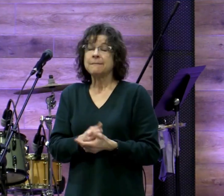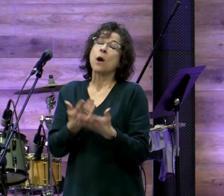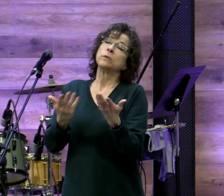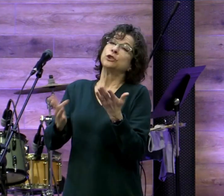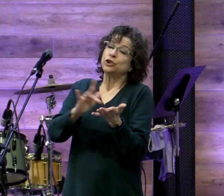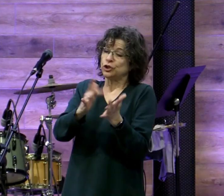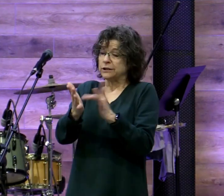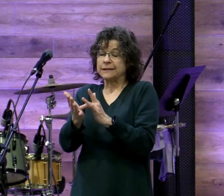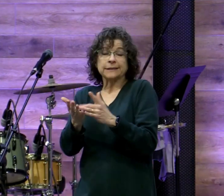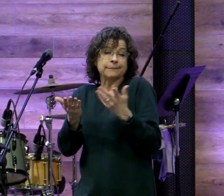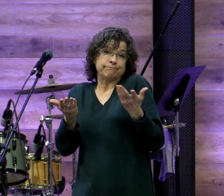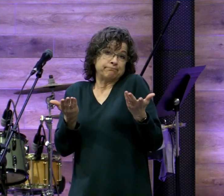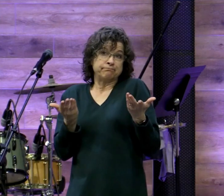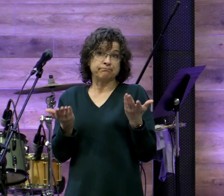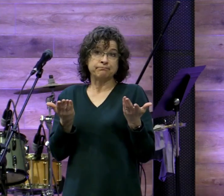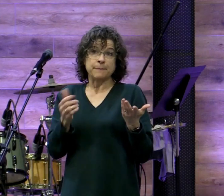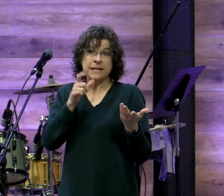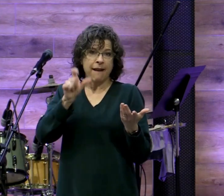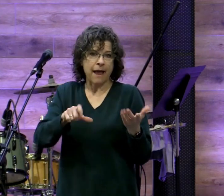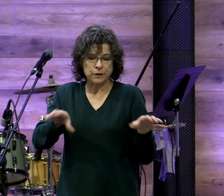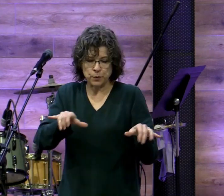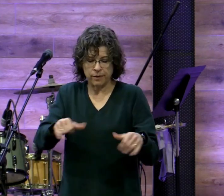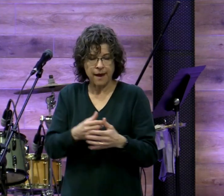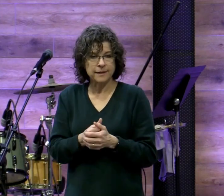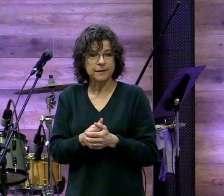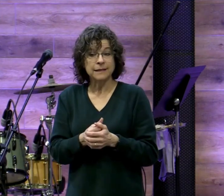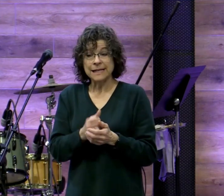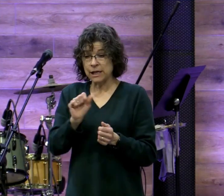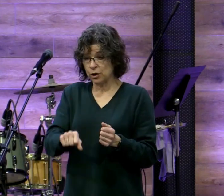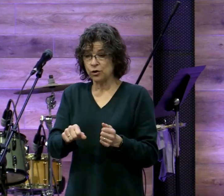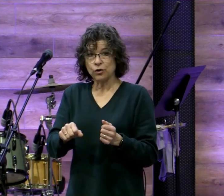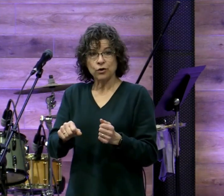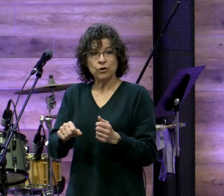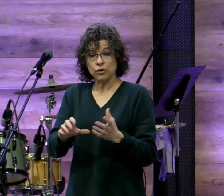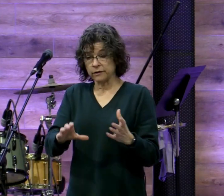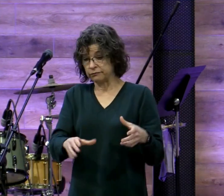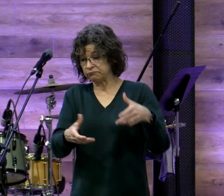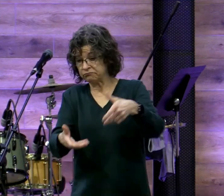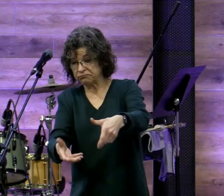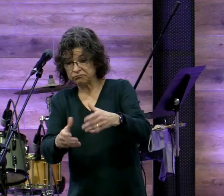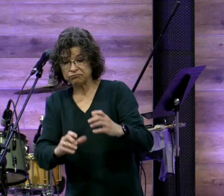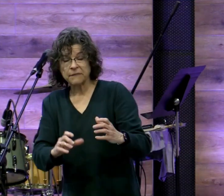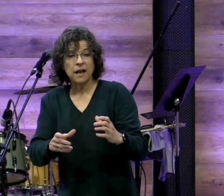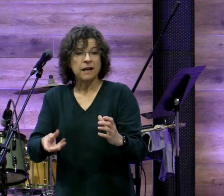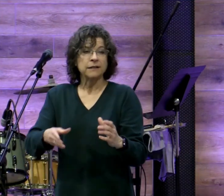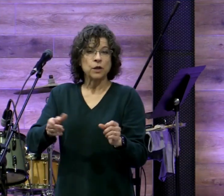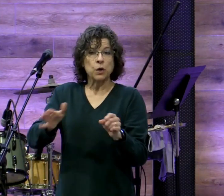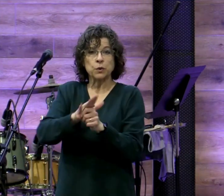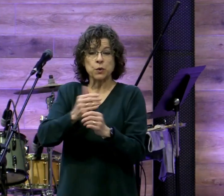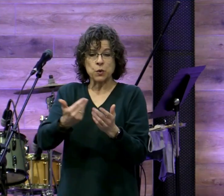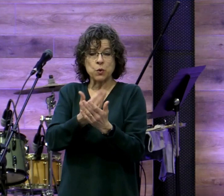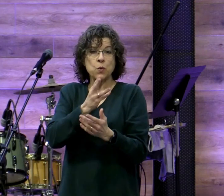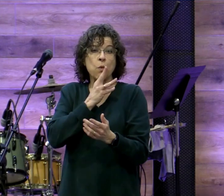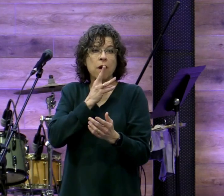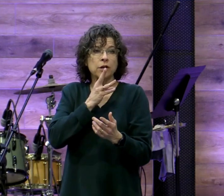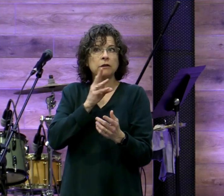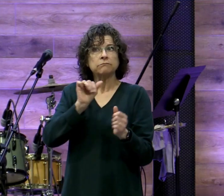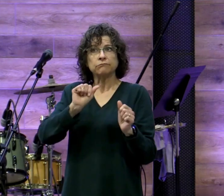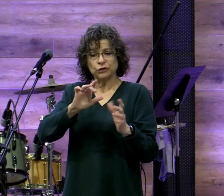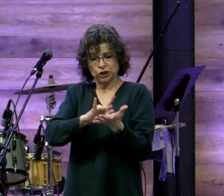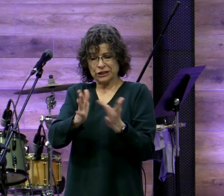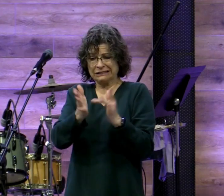this, or he could have certainly taken out the water as well and brought it to the master of the feast, but the servants got to be part of that.